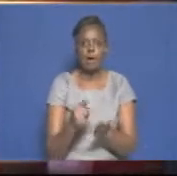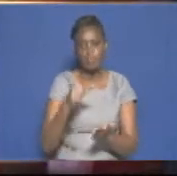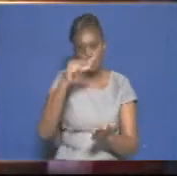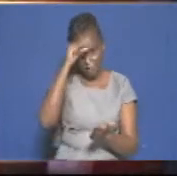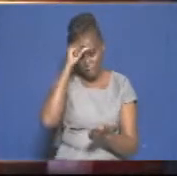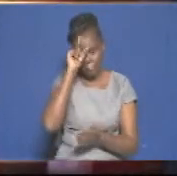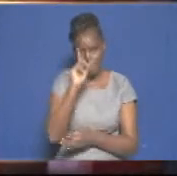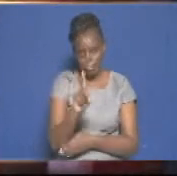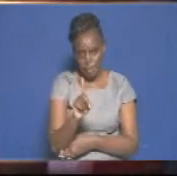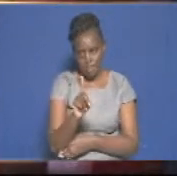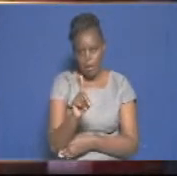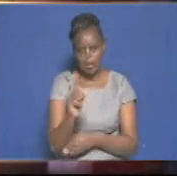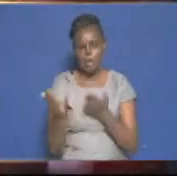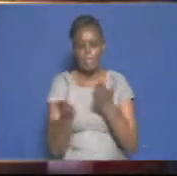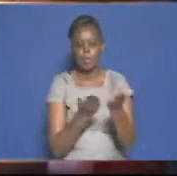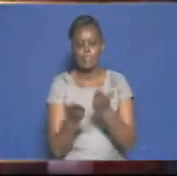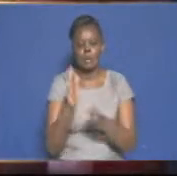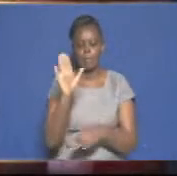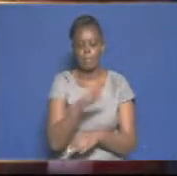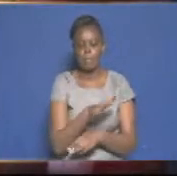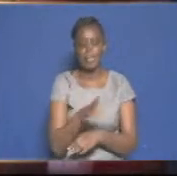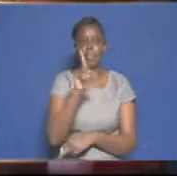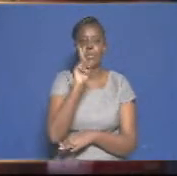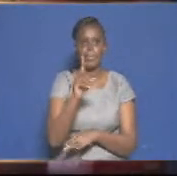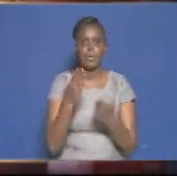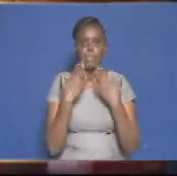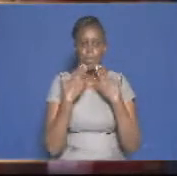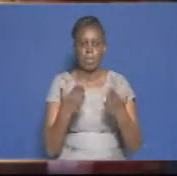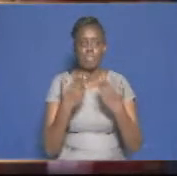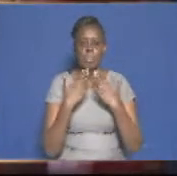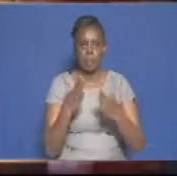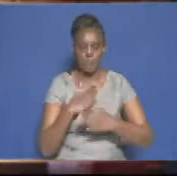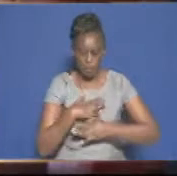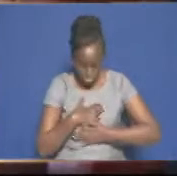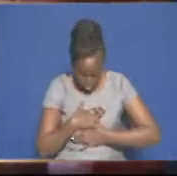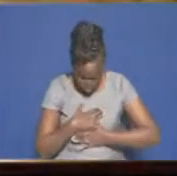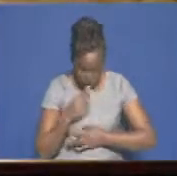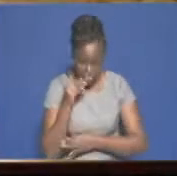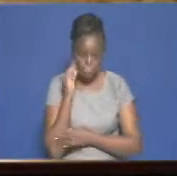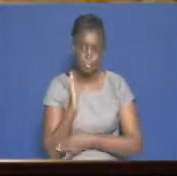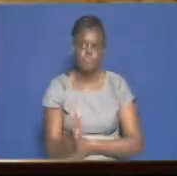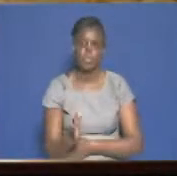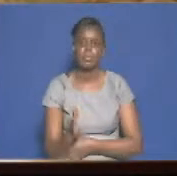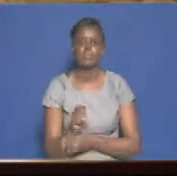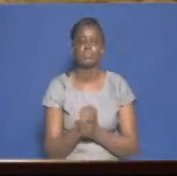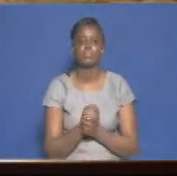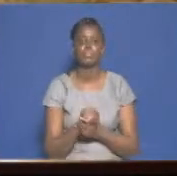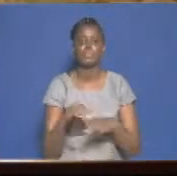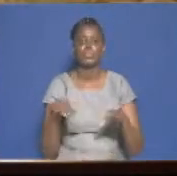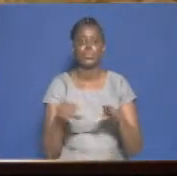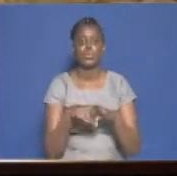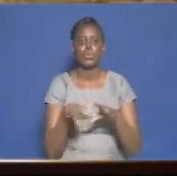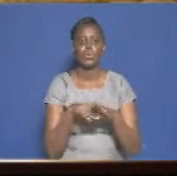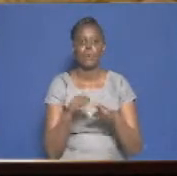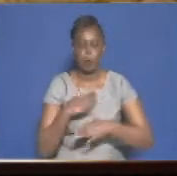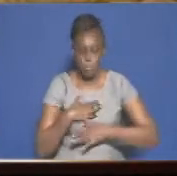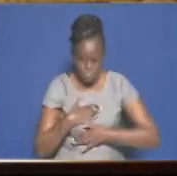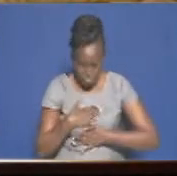we serve one parliament. Thank you, Honorable Speaker. May God rest his soul in eternity. Member for Migori